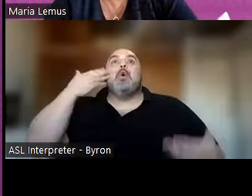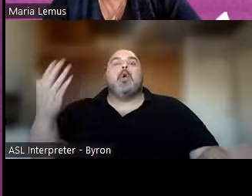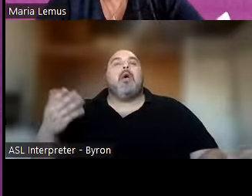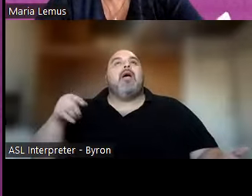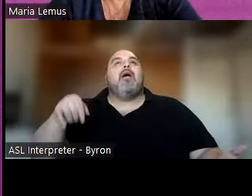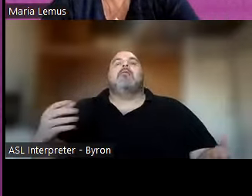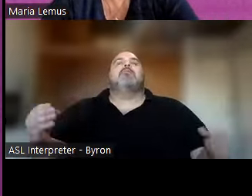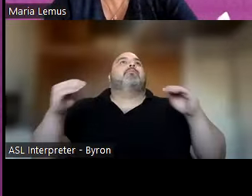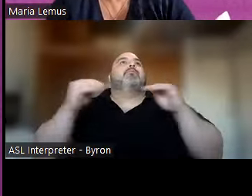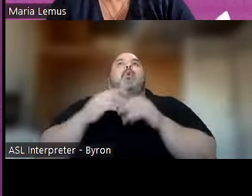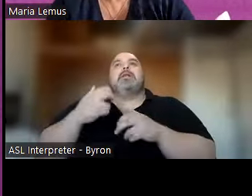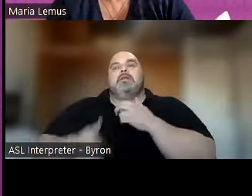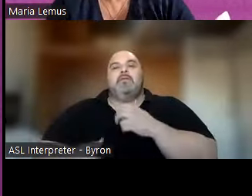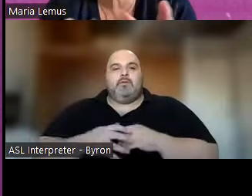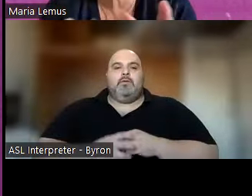we're